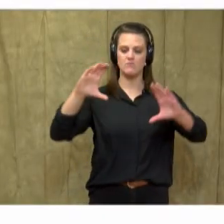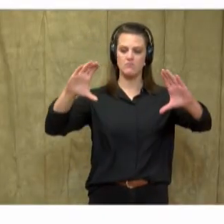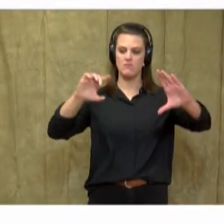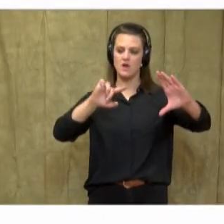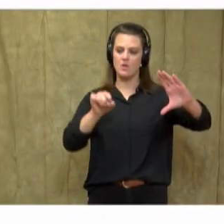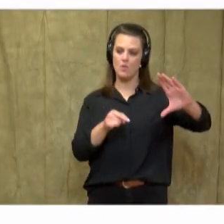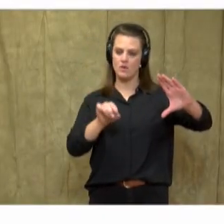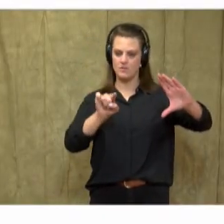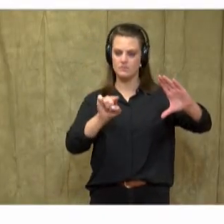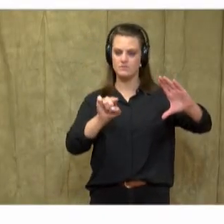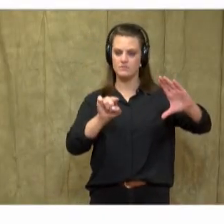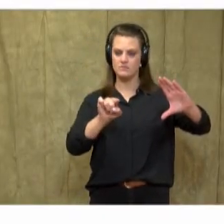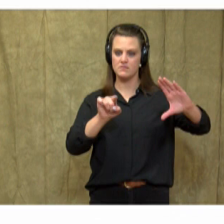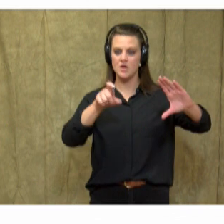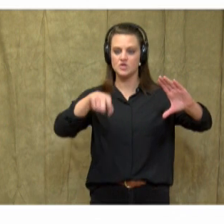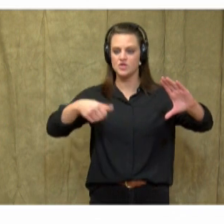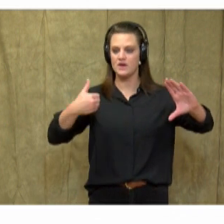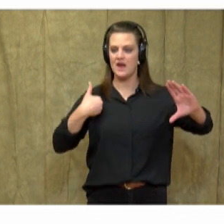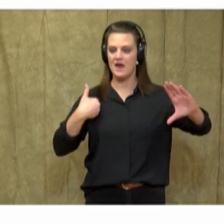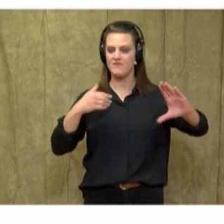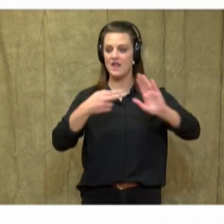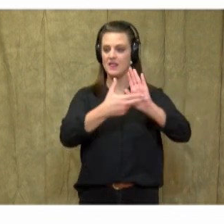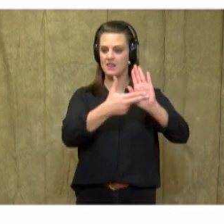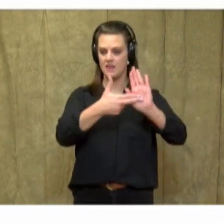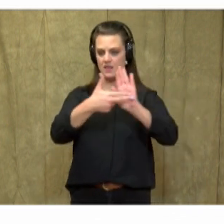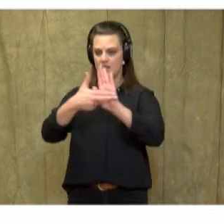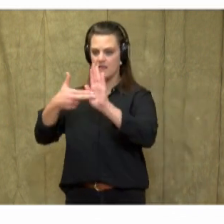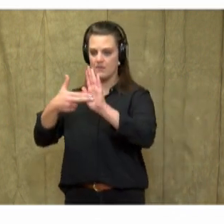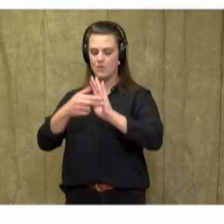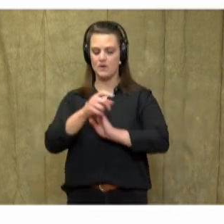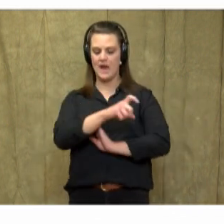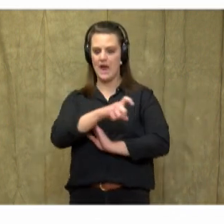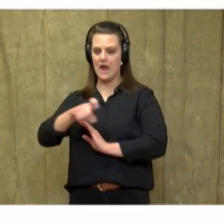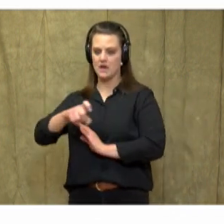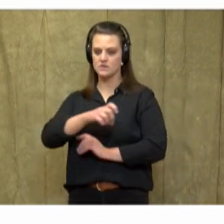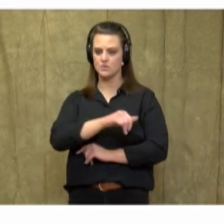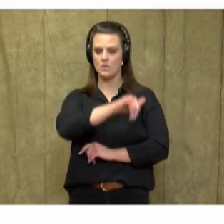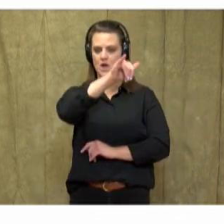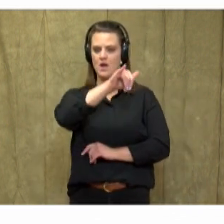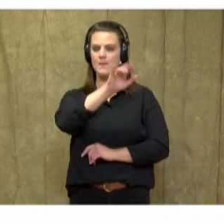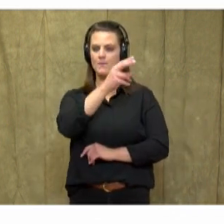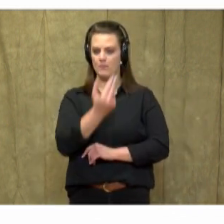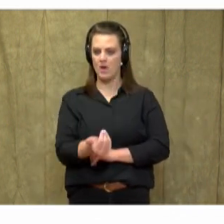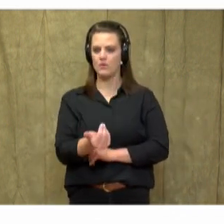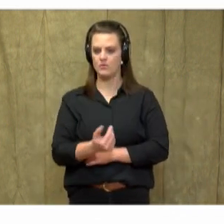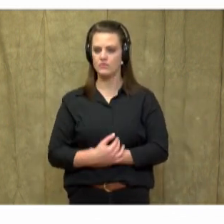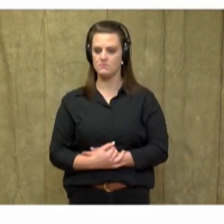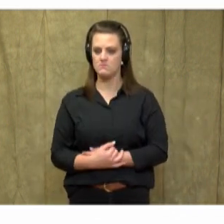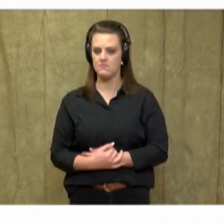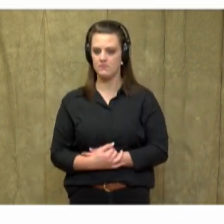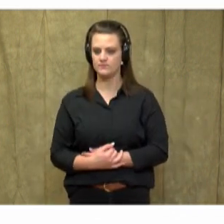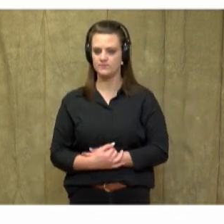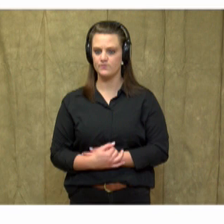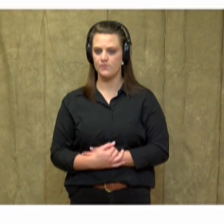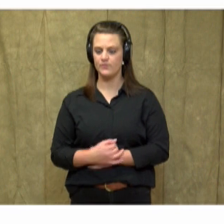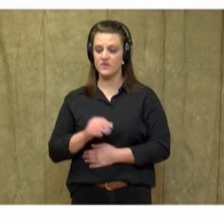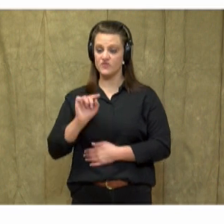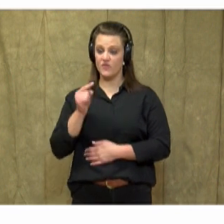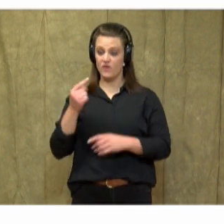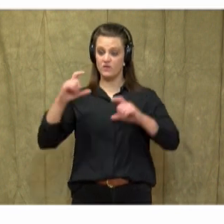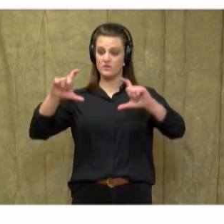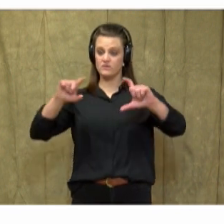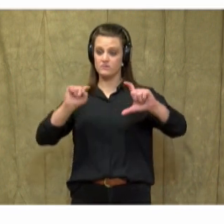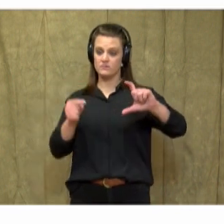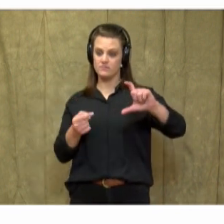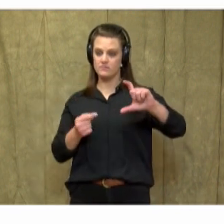pairs, and you should have labeled the x and y coordinates. So look at that first ordered pair